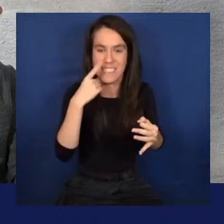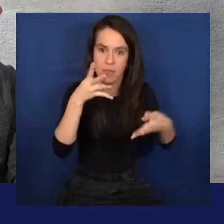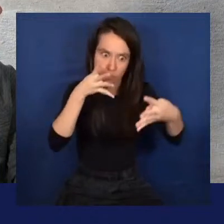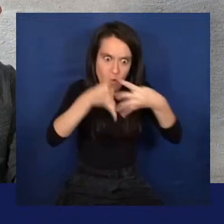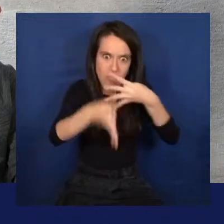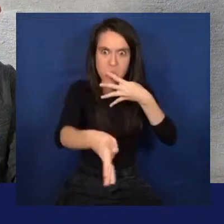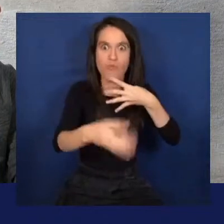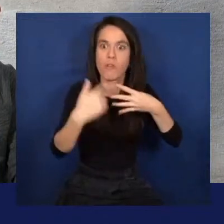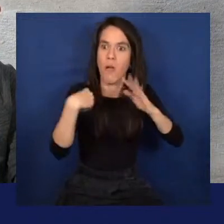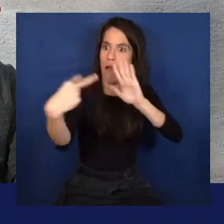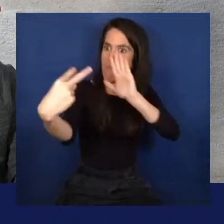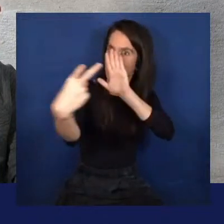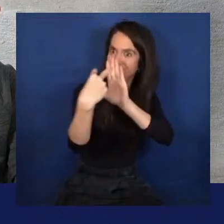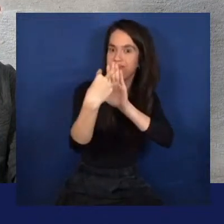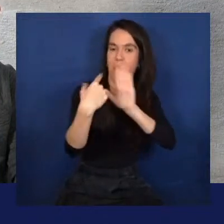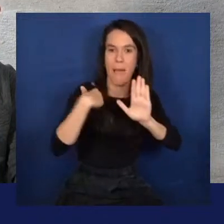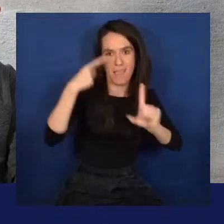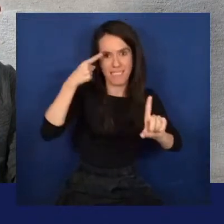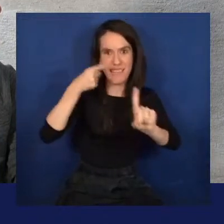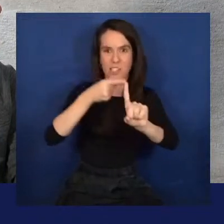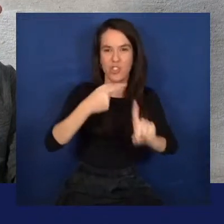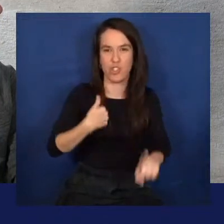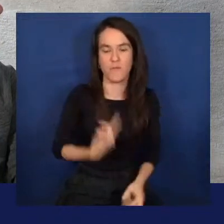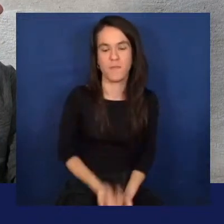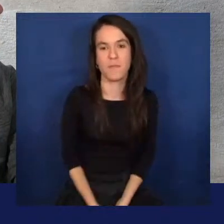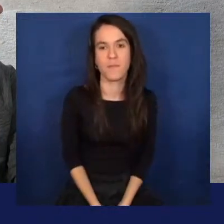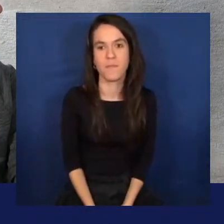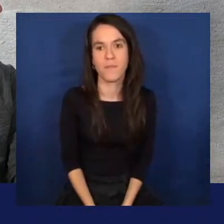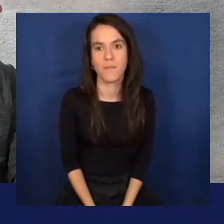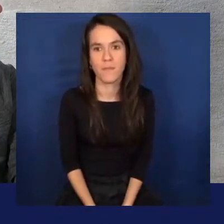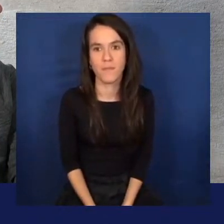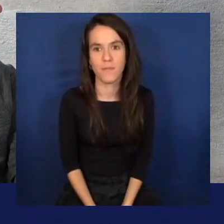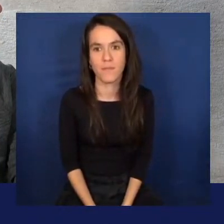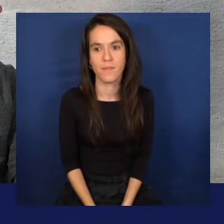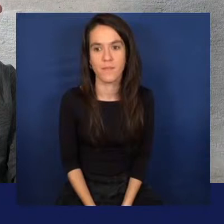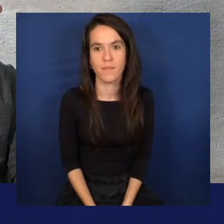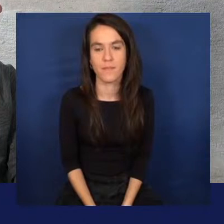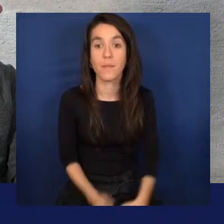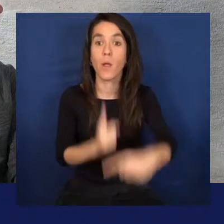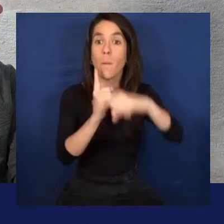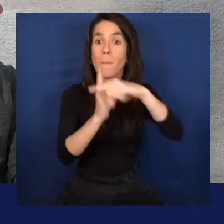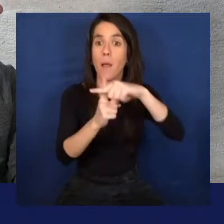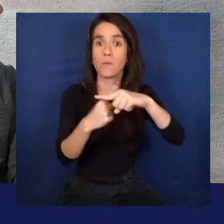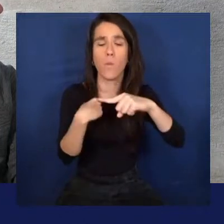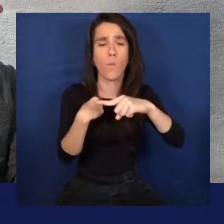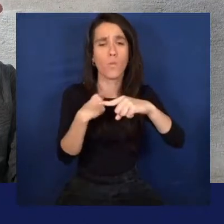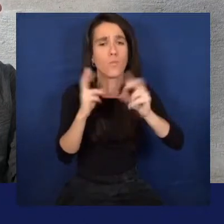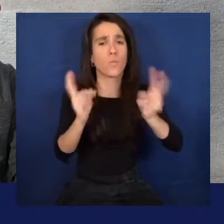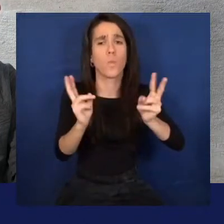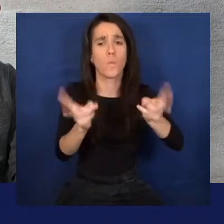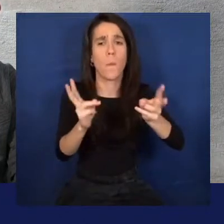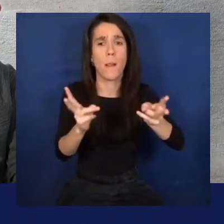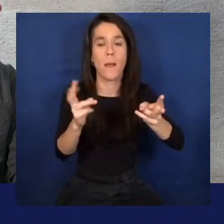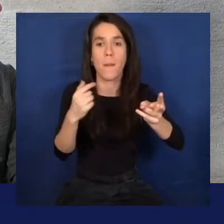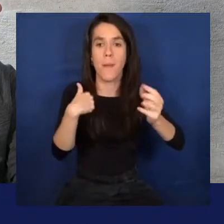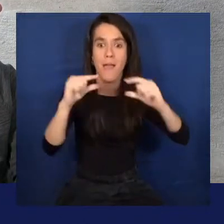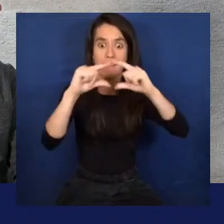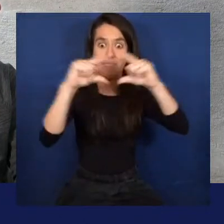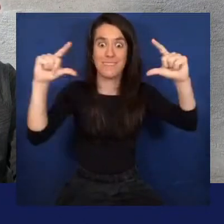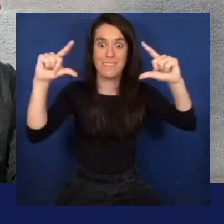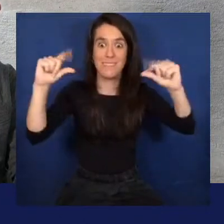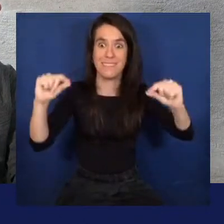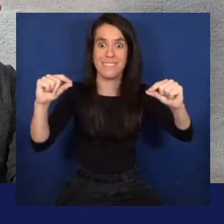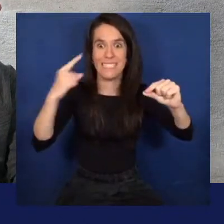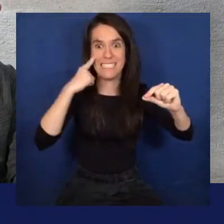And also, I normally put a disclaimer in my code, like that my intention for a model,